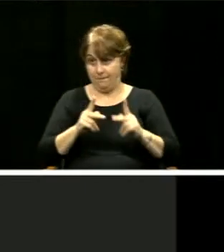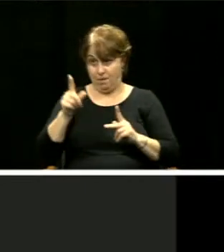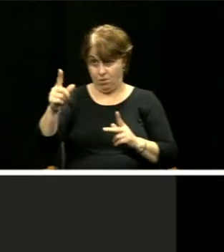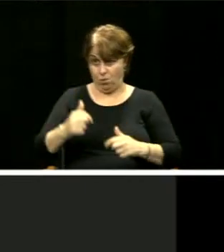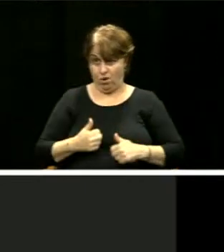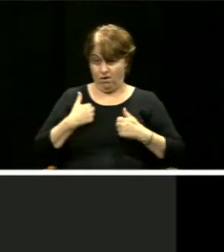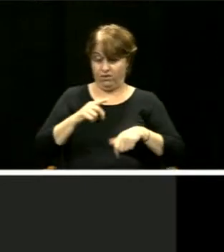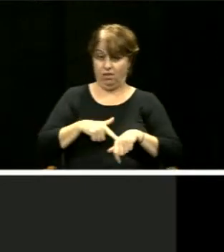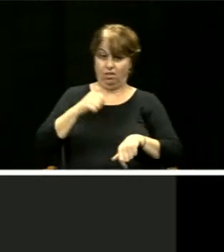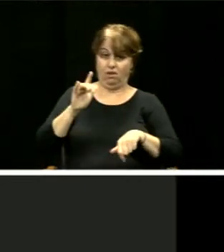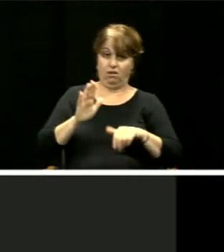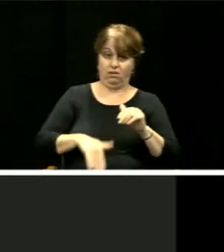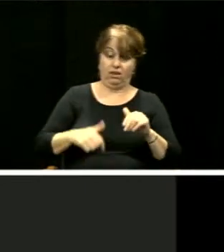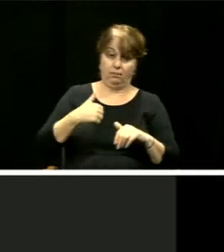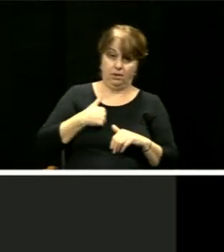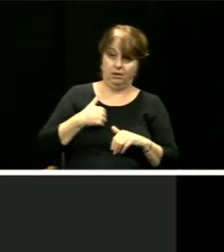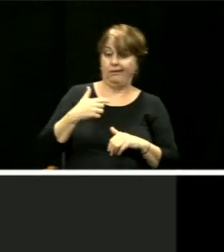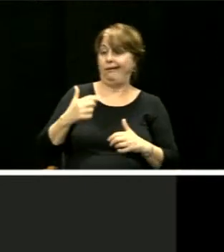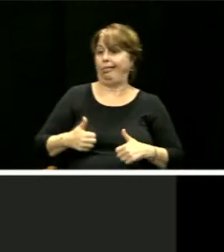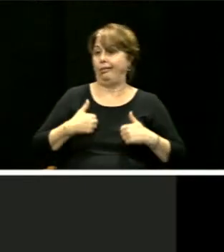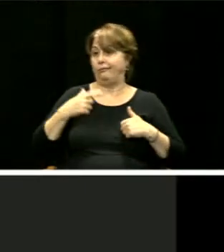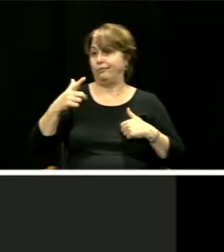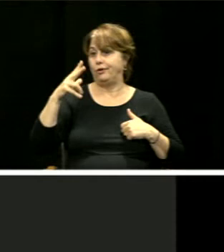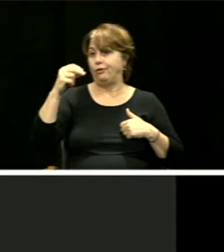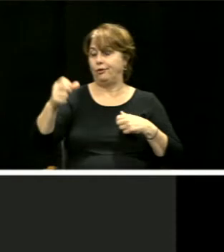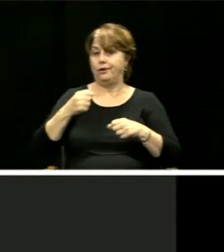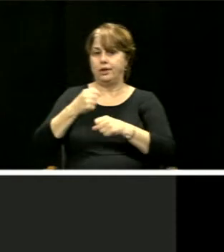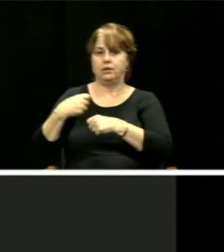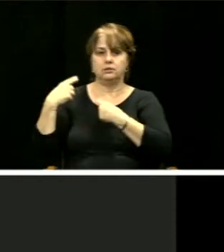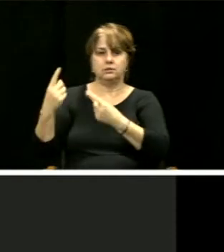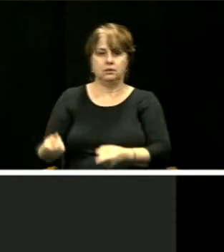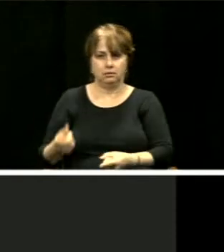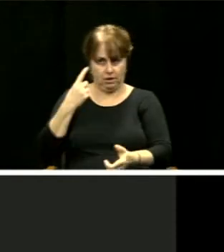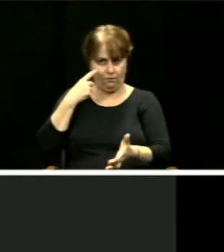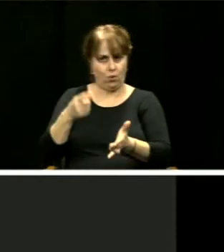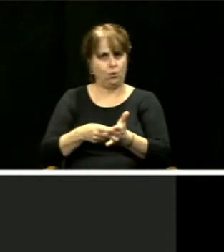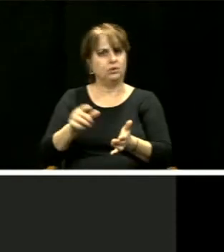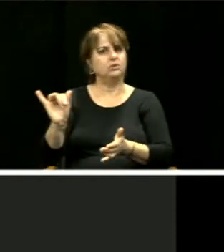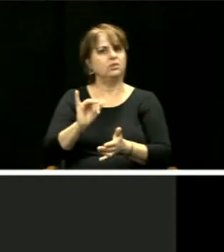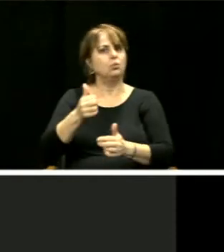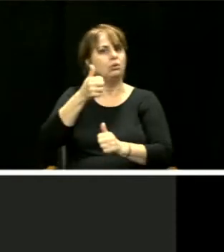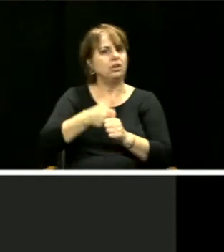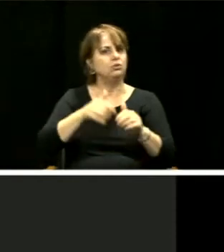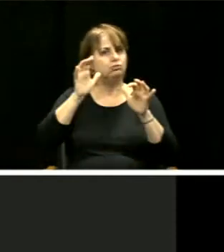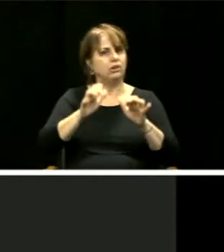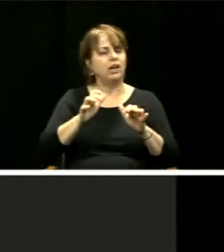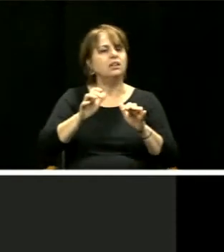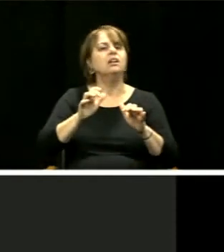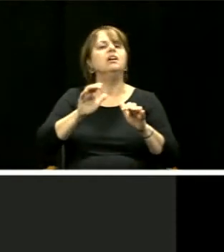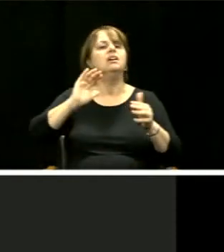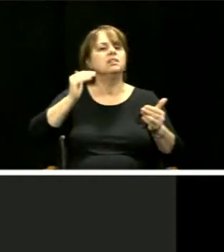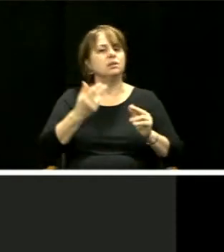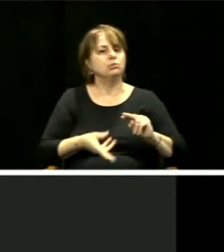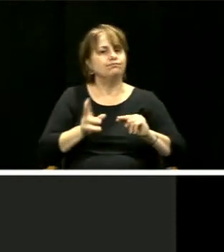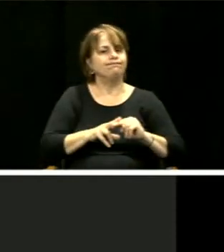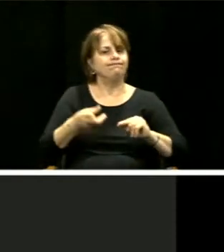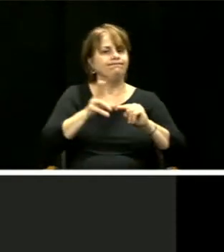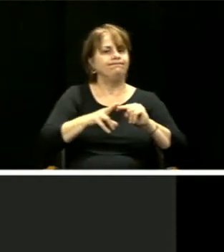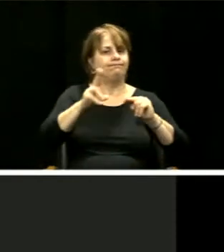I have, people in the 30 years, have said they've noticed it with each rain that it seems to be getting worse. And